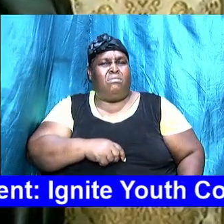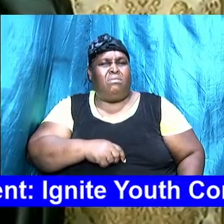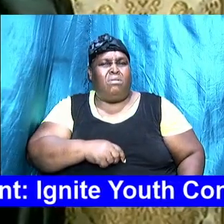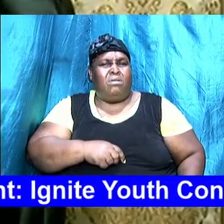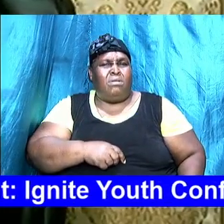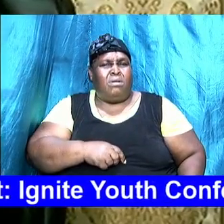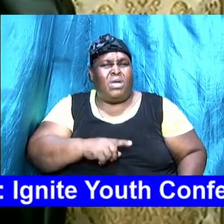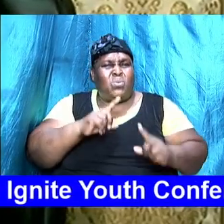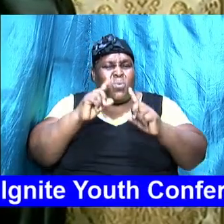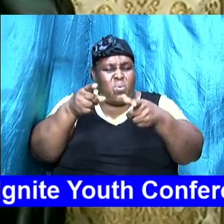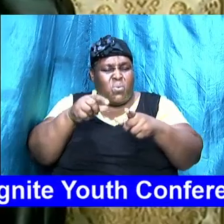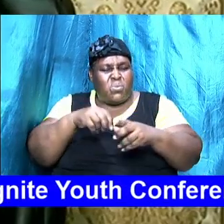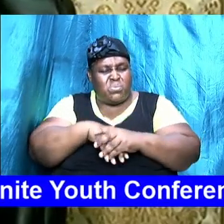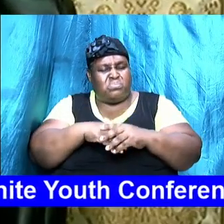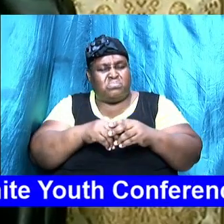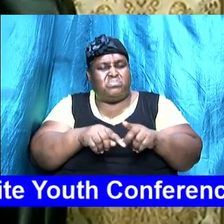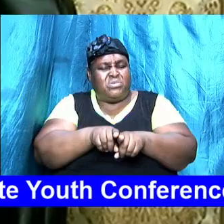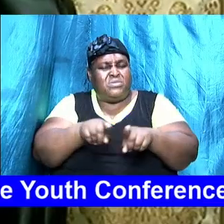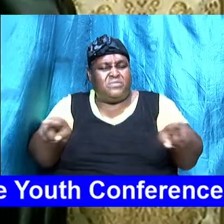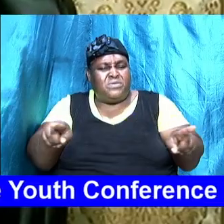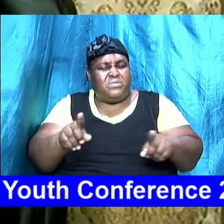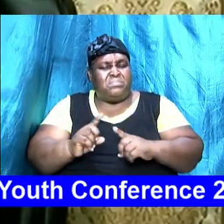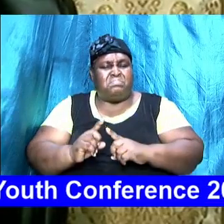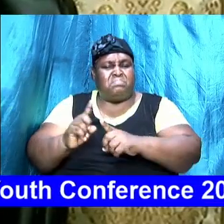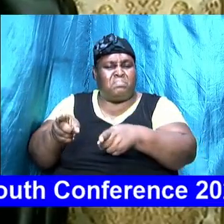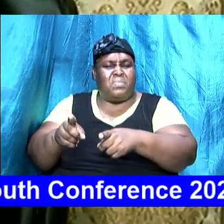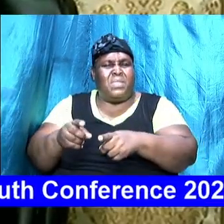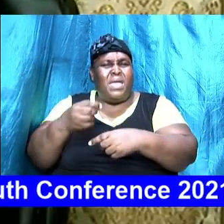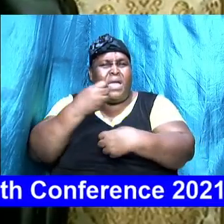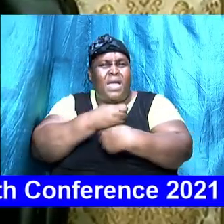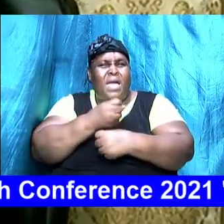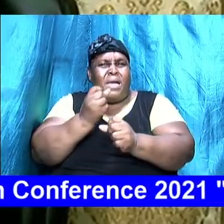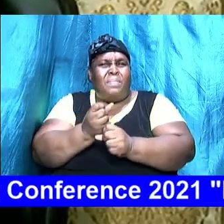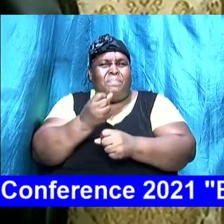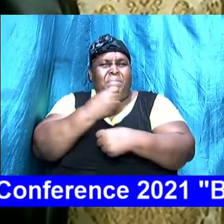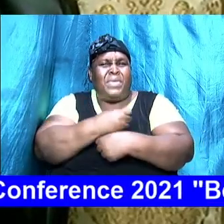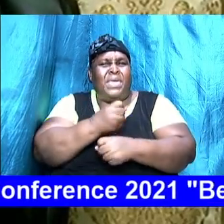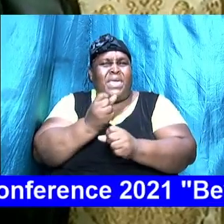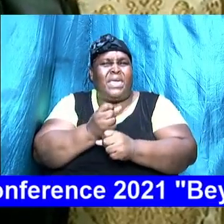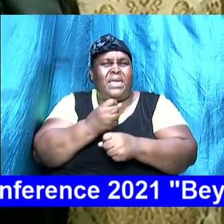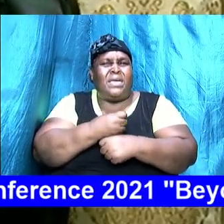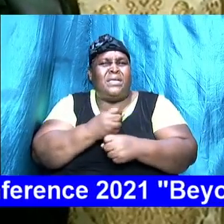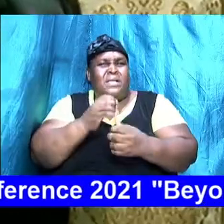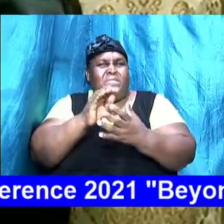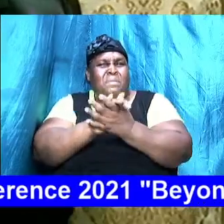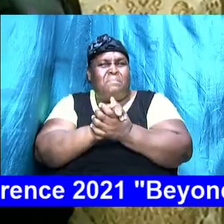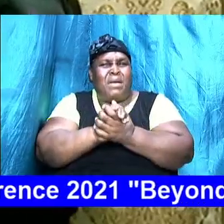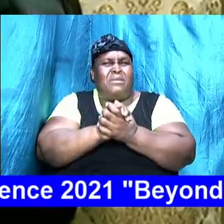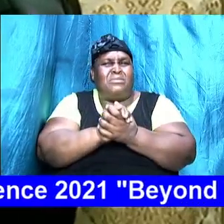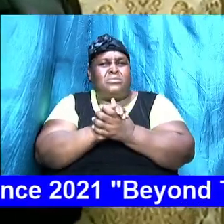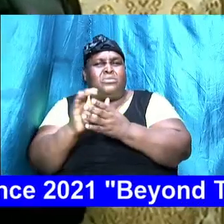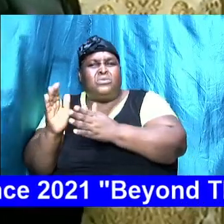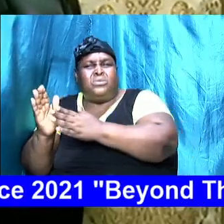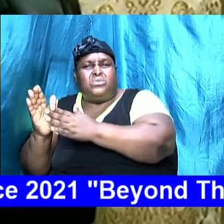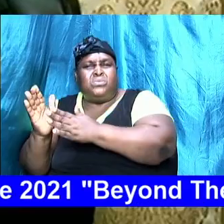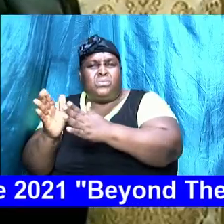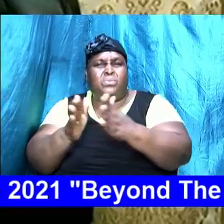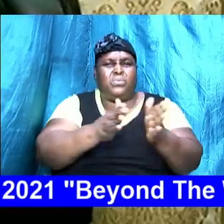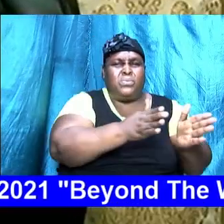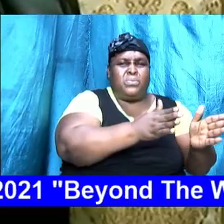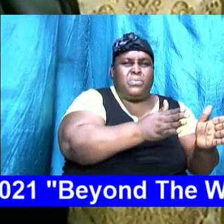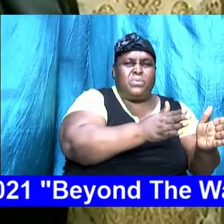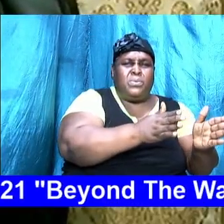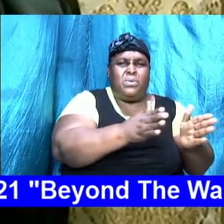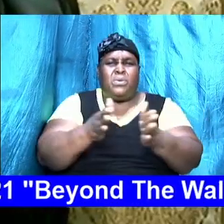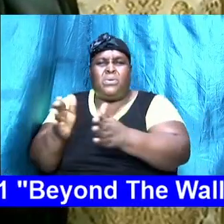another direction and cause the cart to be going in two directions. You do not have that right